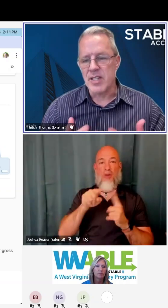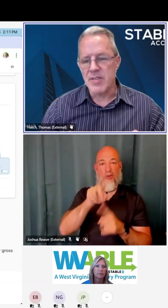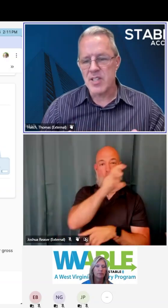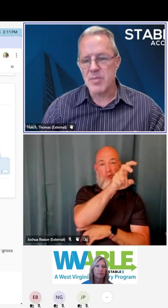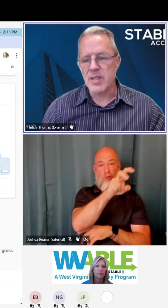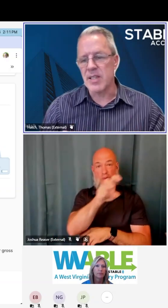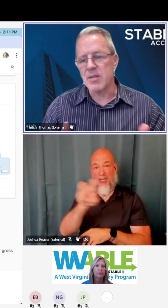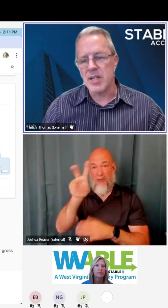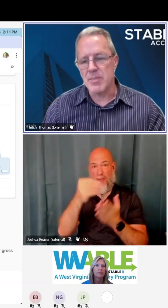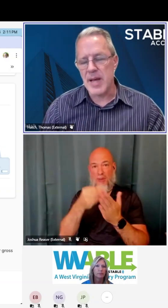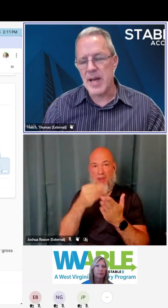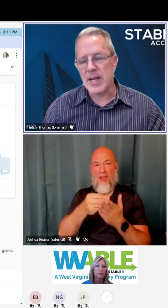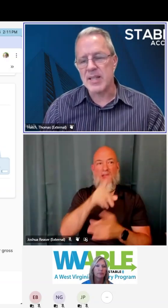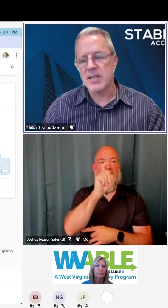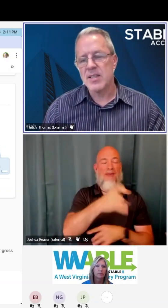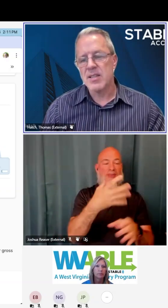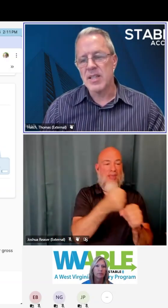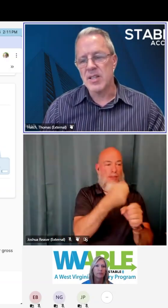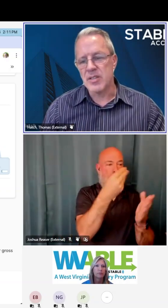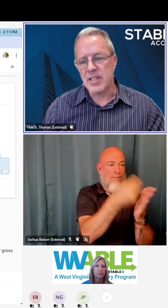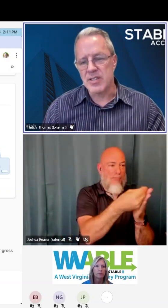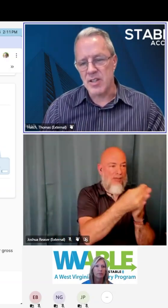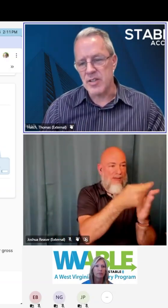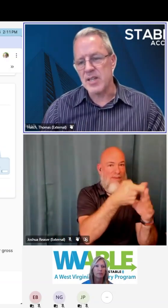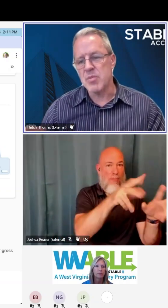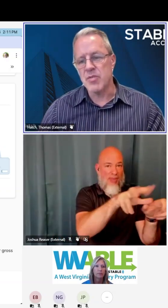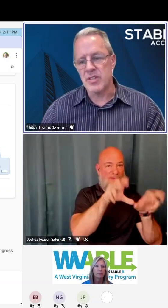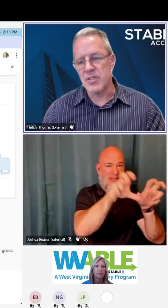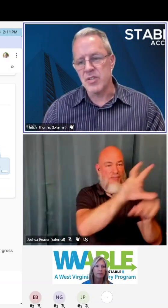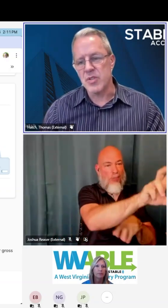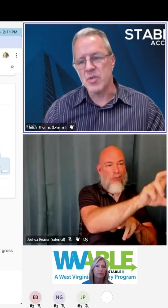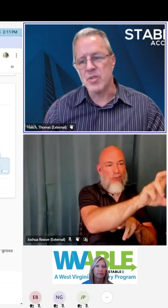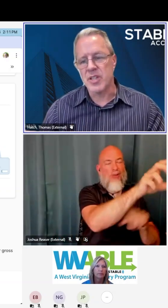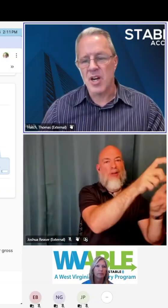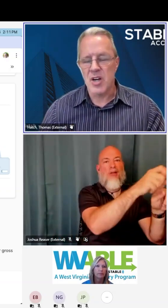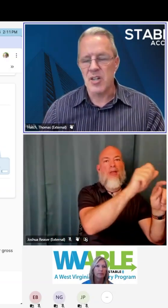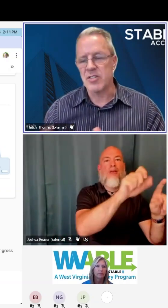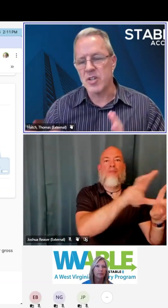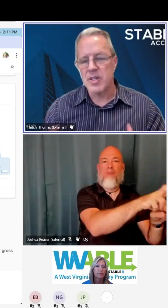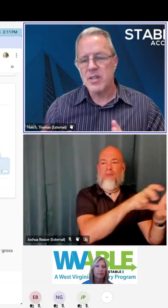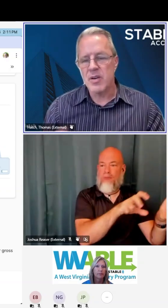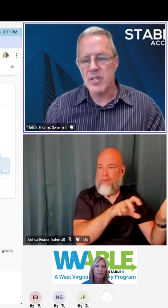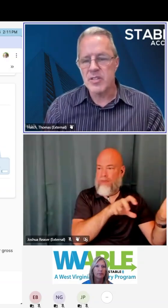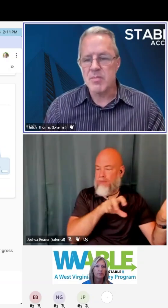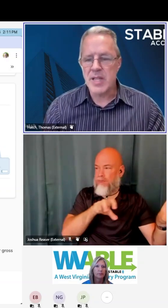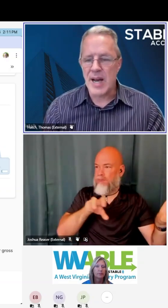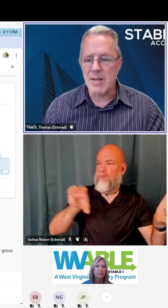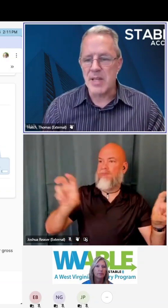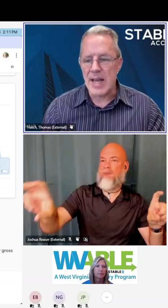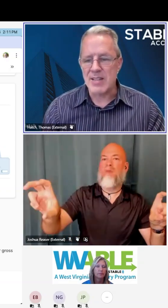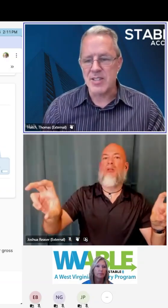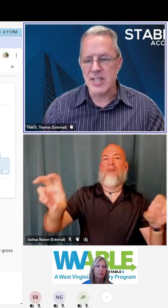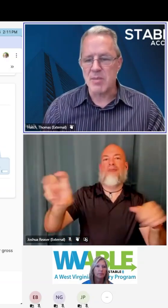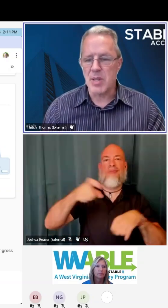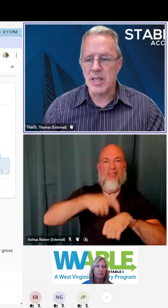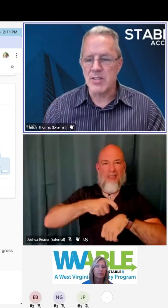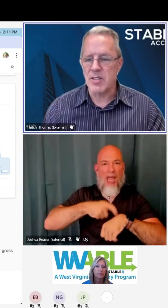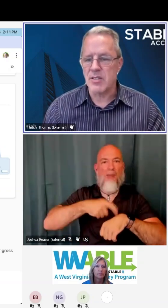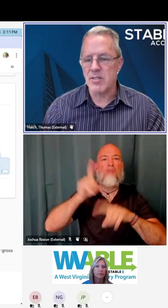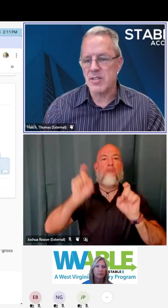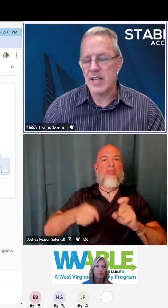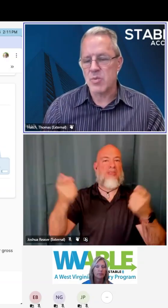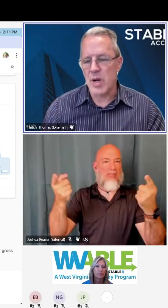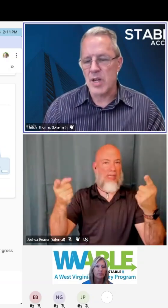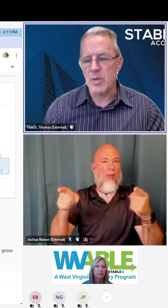sell out of the investment, get the money back. It takes another day to move it to the card. And so there is some time that has to take